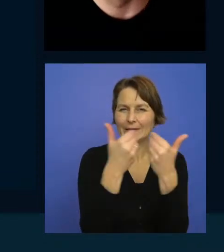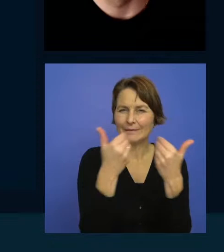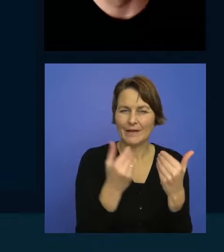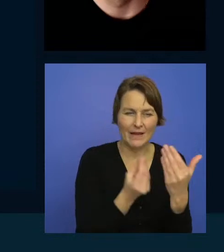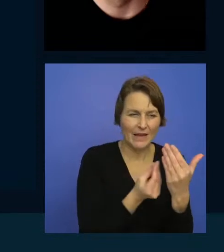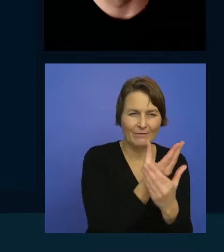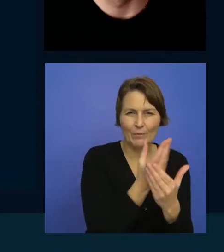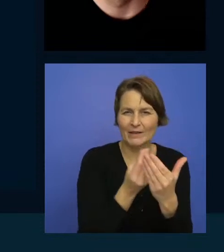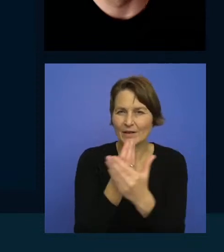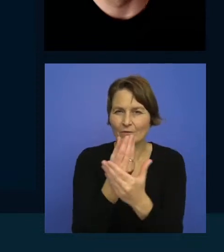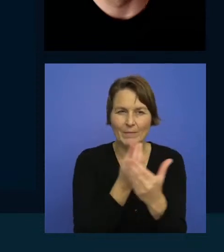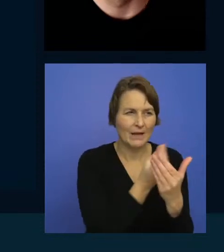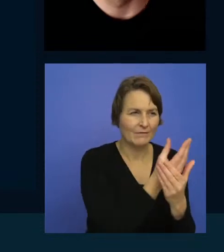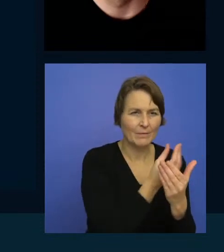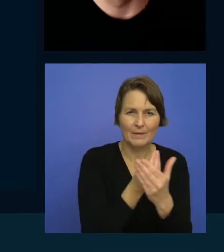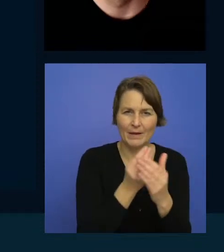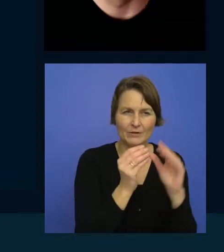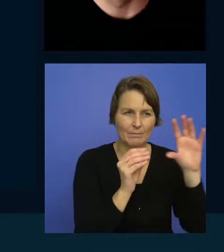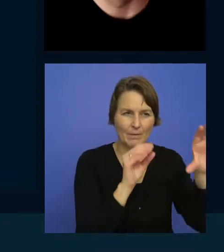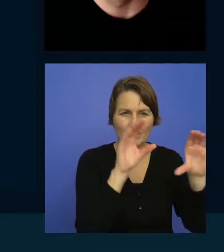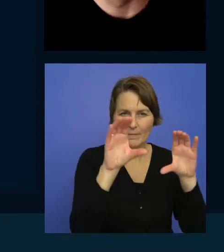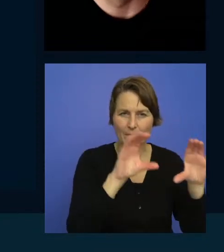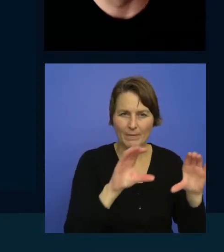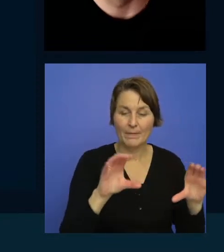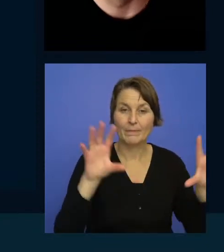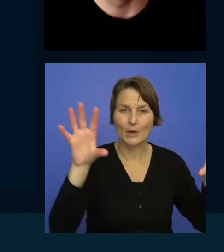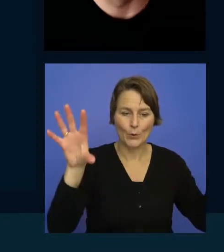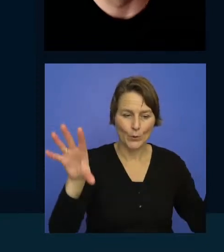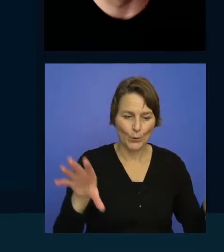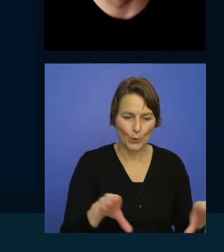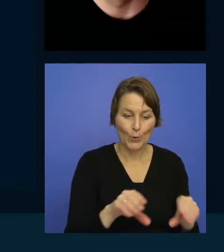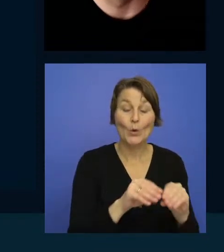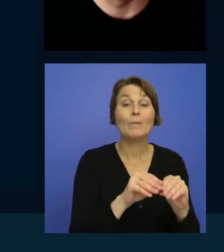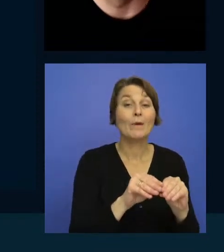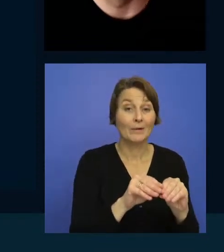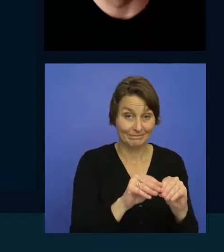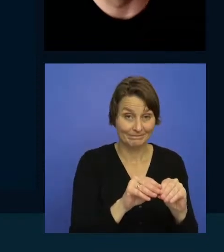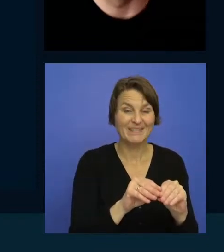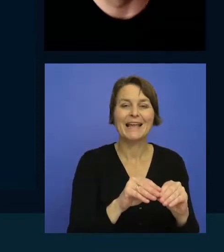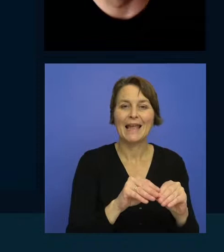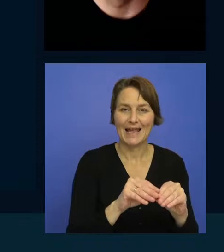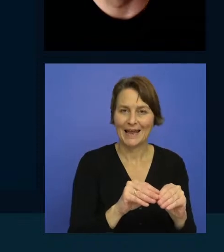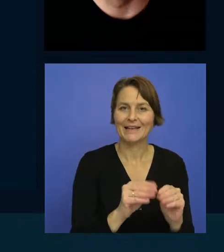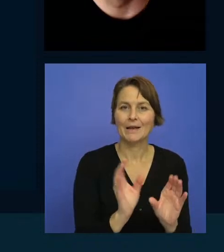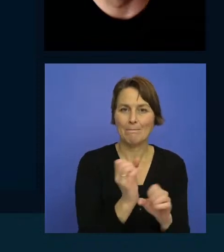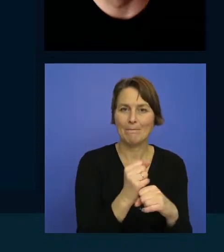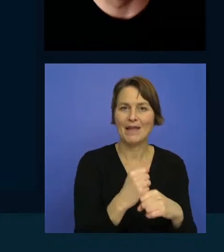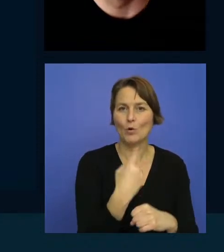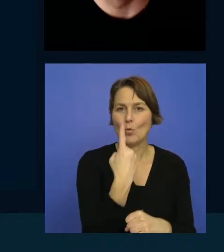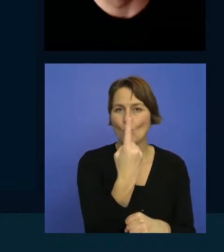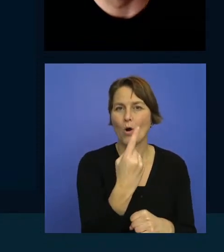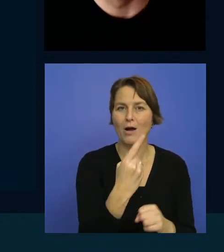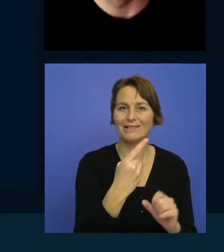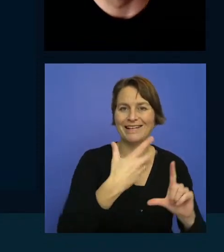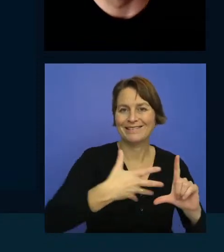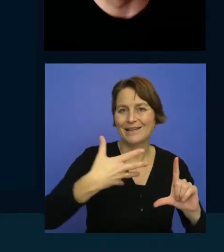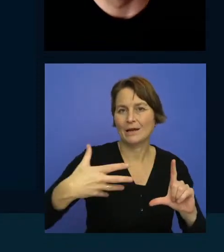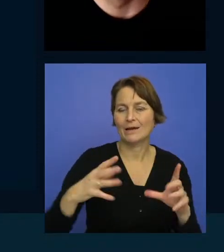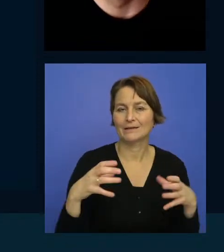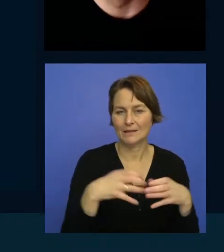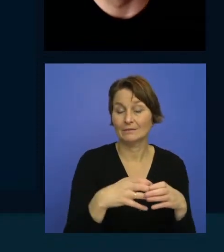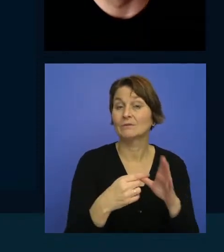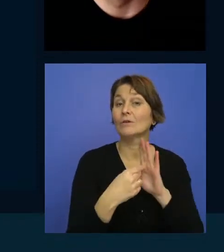reconstruct the data set. So in this case, I'm going to assume that I know aggregates about